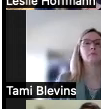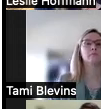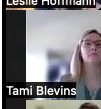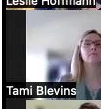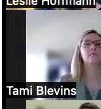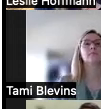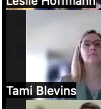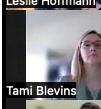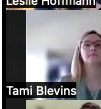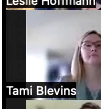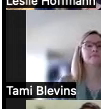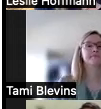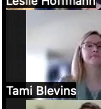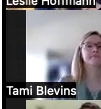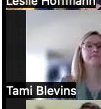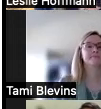Thank you.